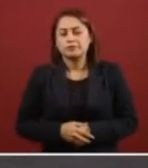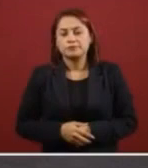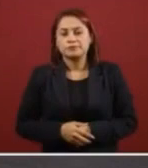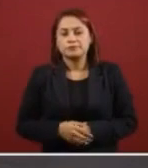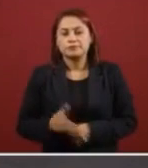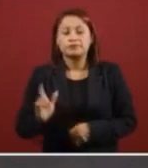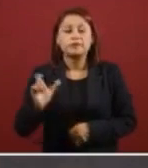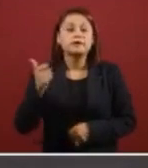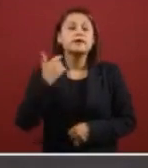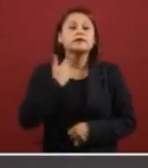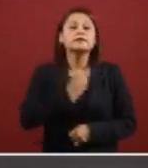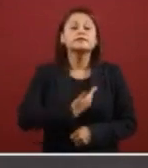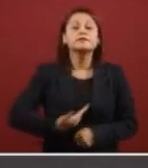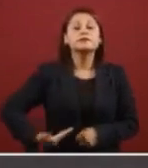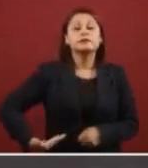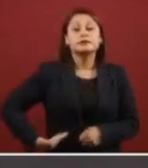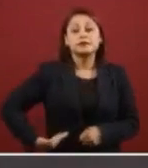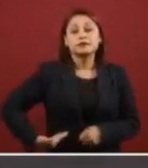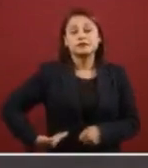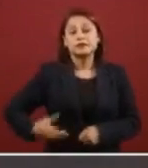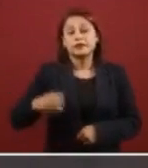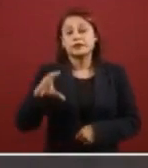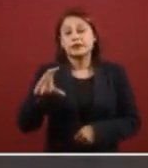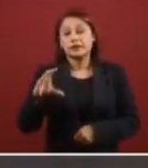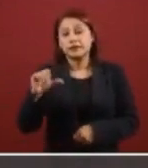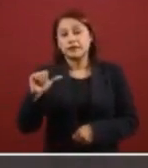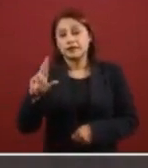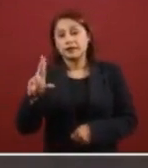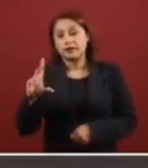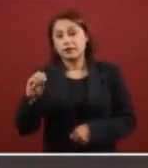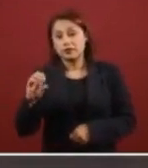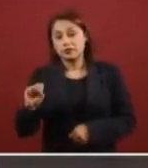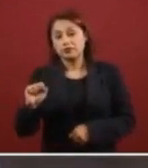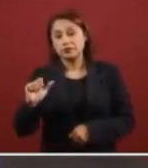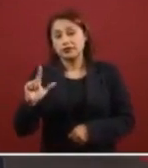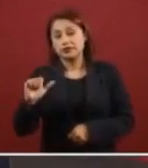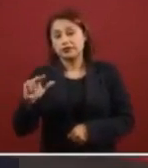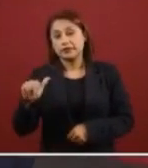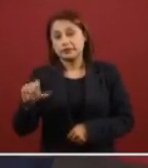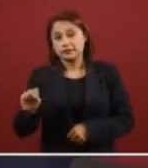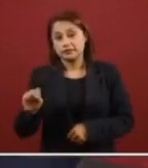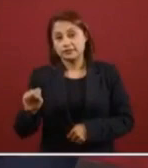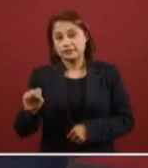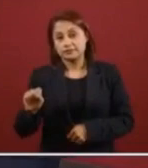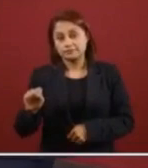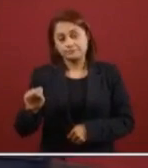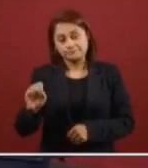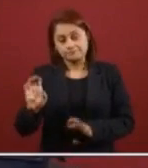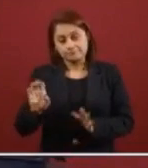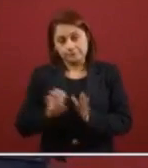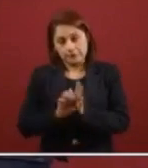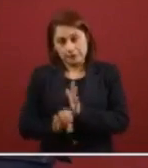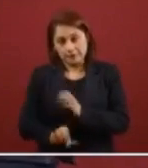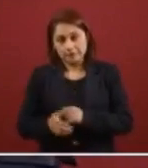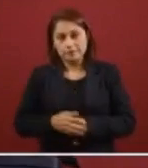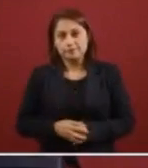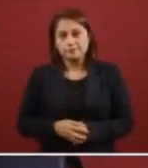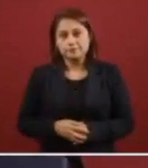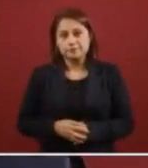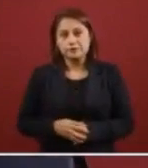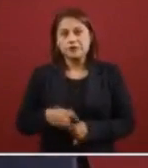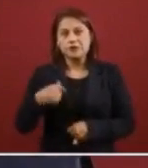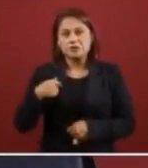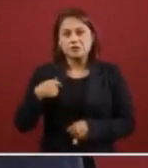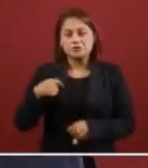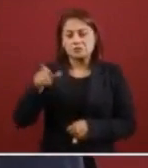the ex-president, Carlos Salinas, yo lo I still consider him como un mal